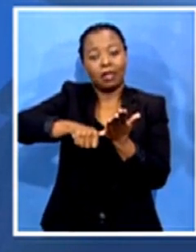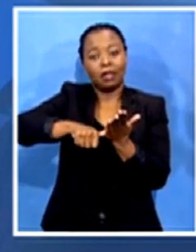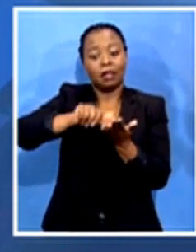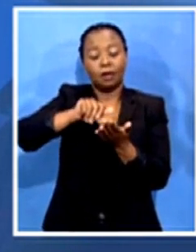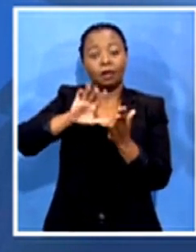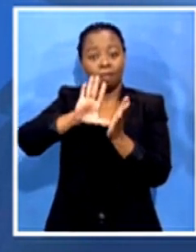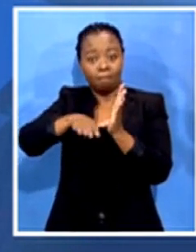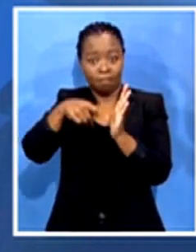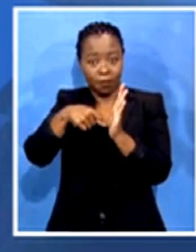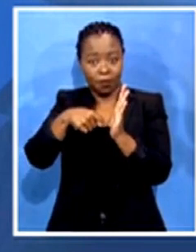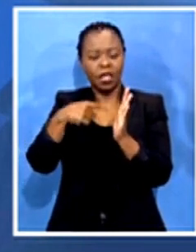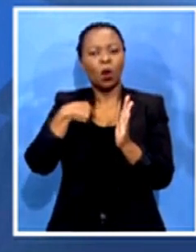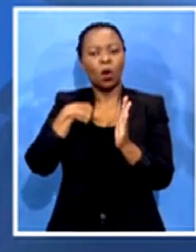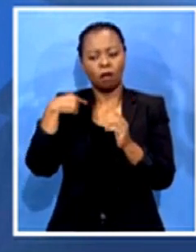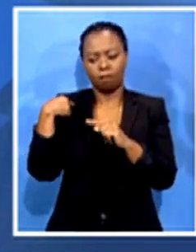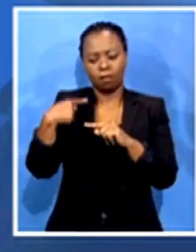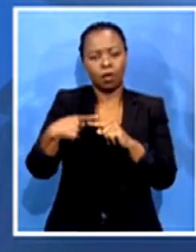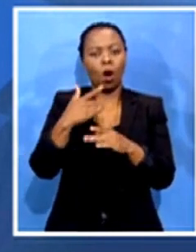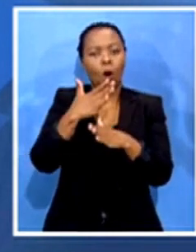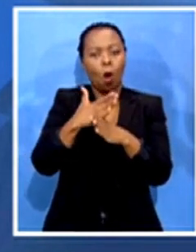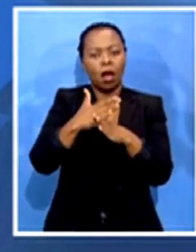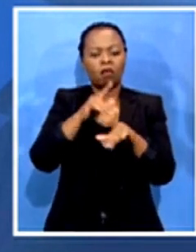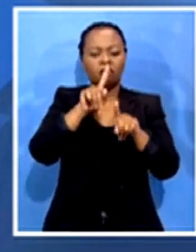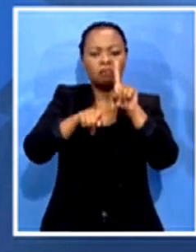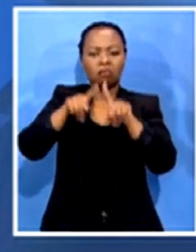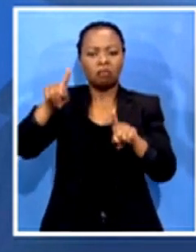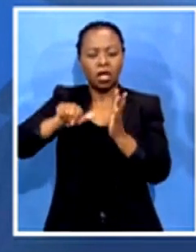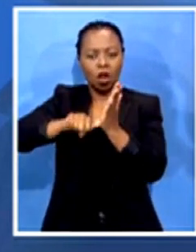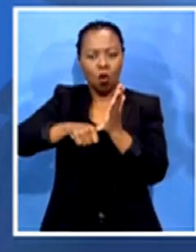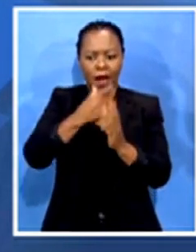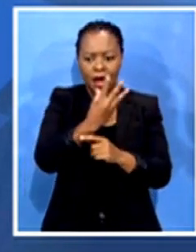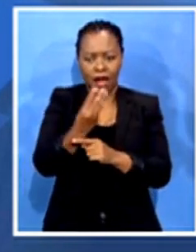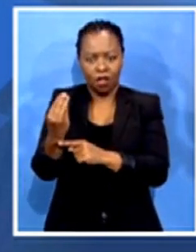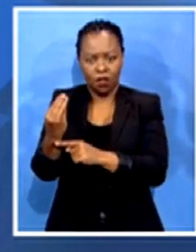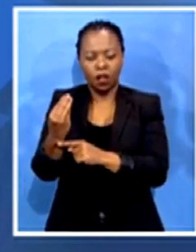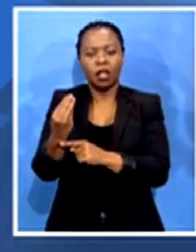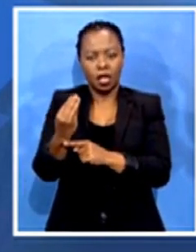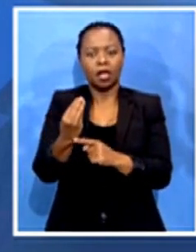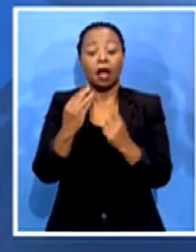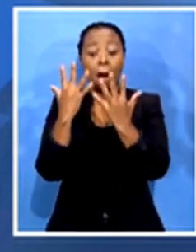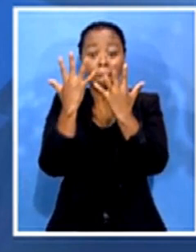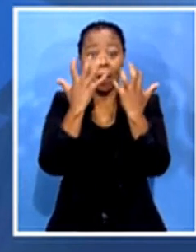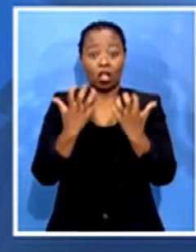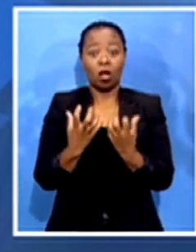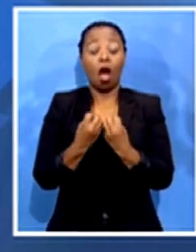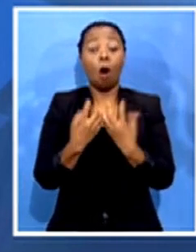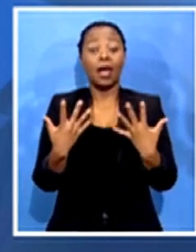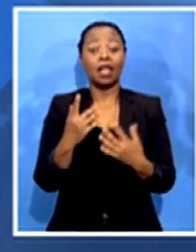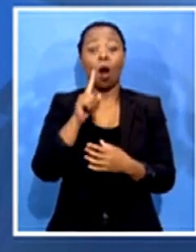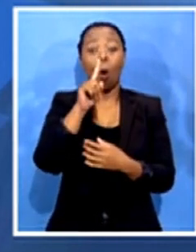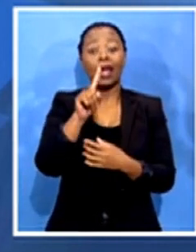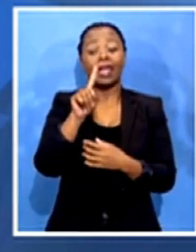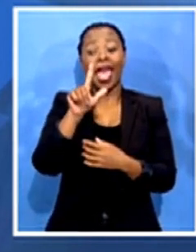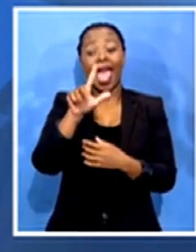of grants for which we have a budget of about 187 billion rands for this